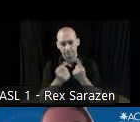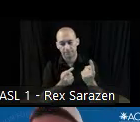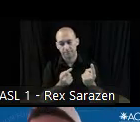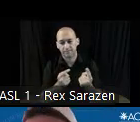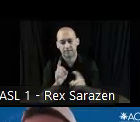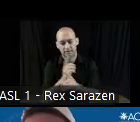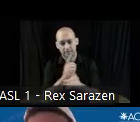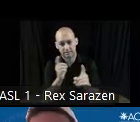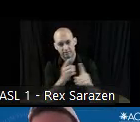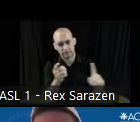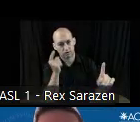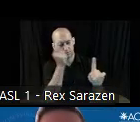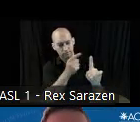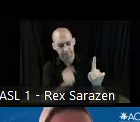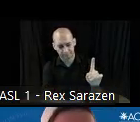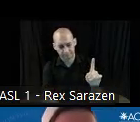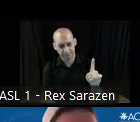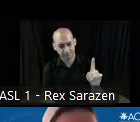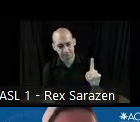different goals and